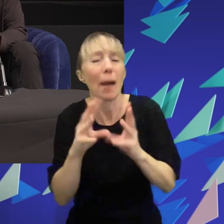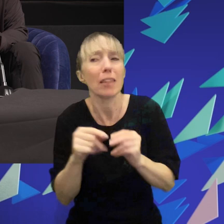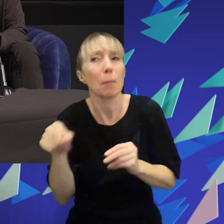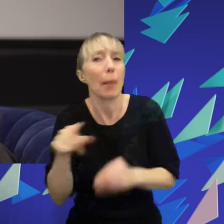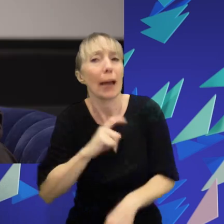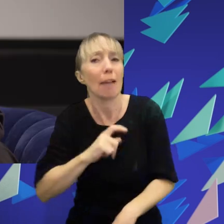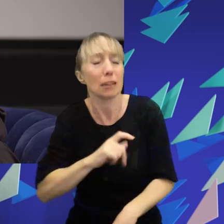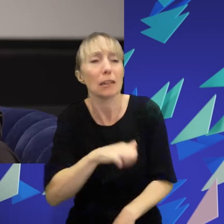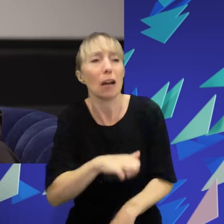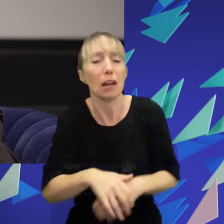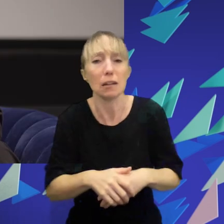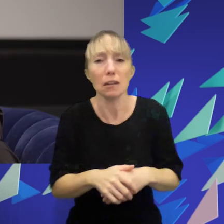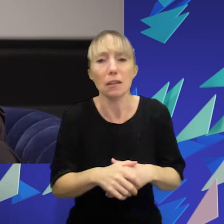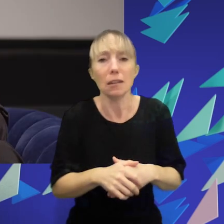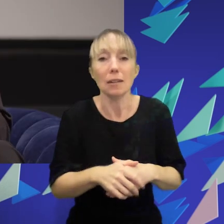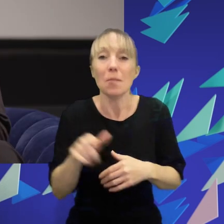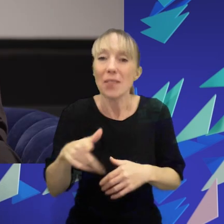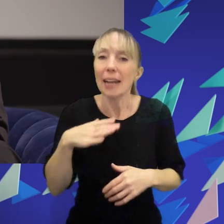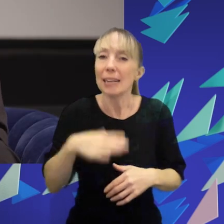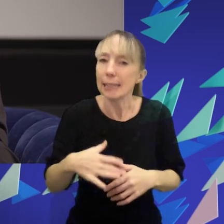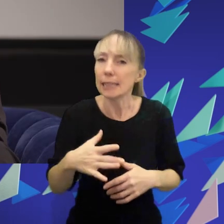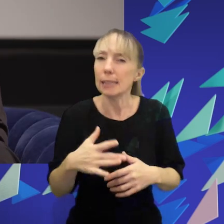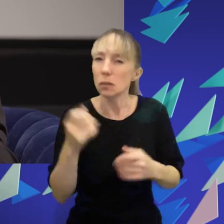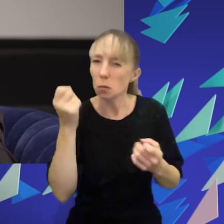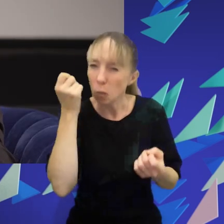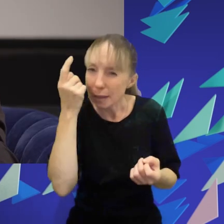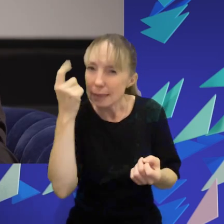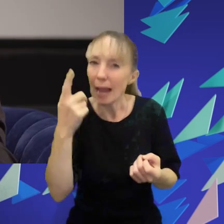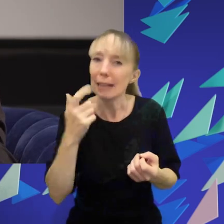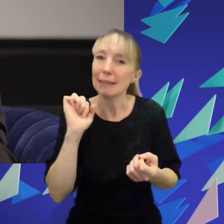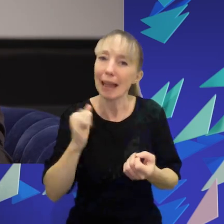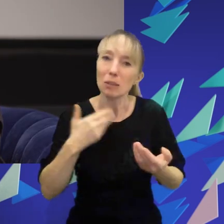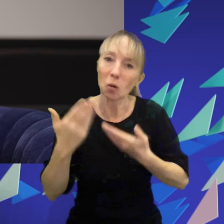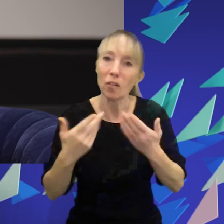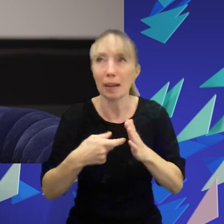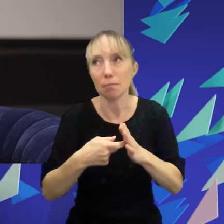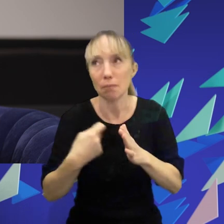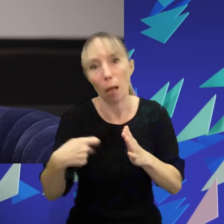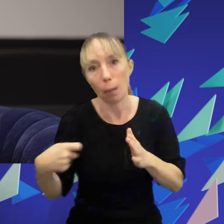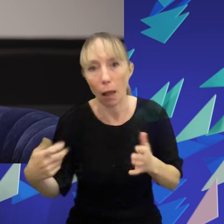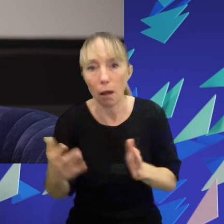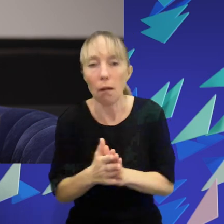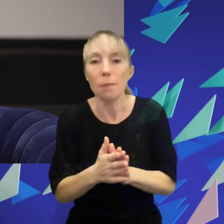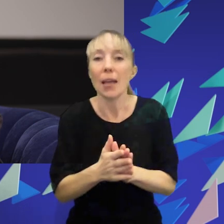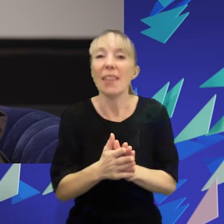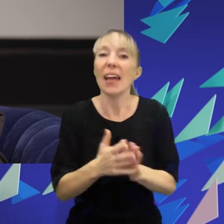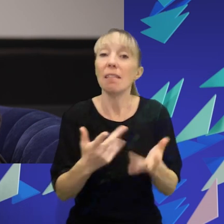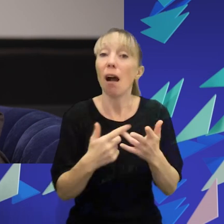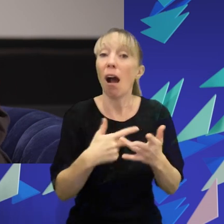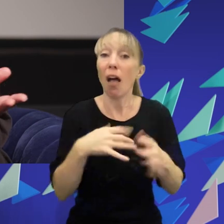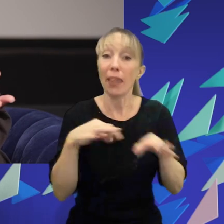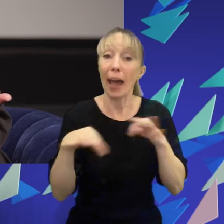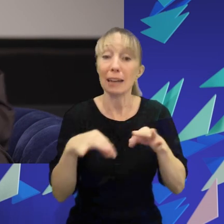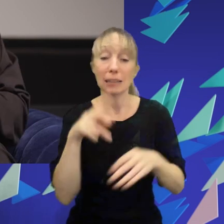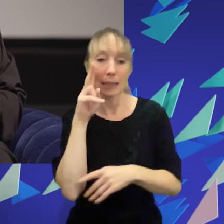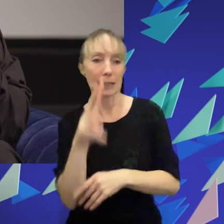thing. But they need those things to really process their story. Blah blah blah. And there's guys that are outside in, which is like they